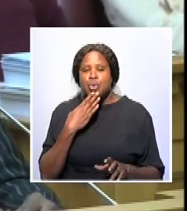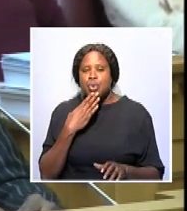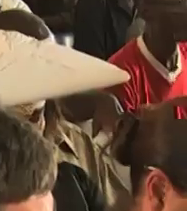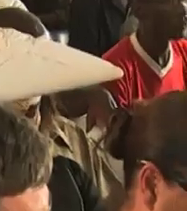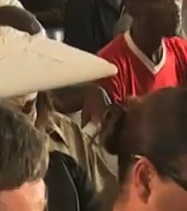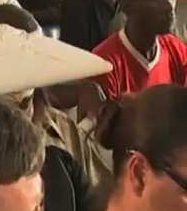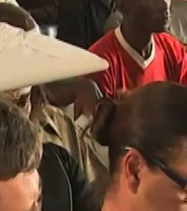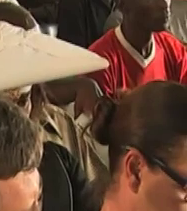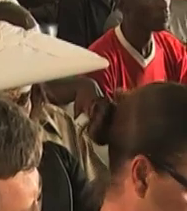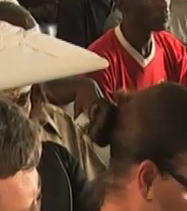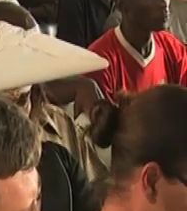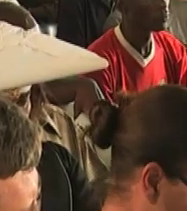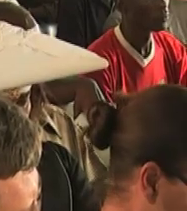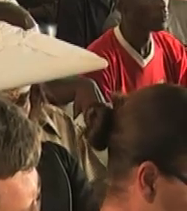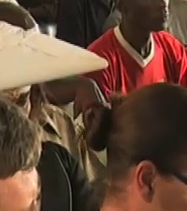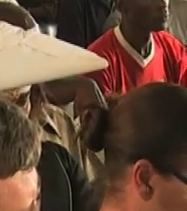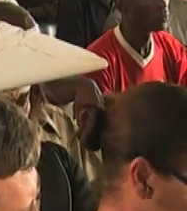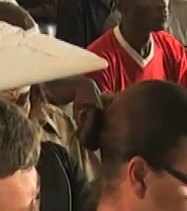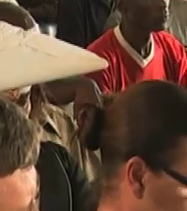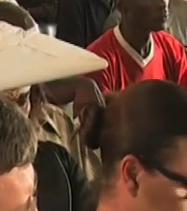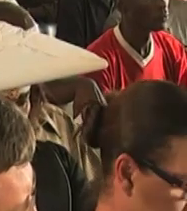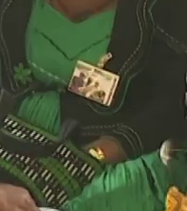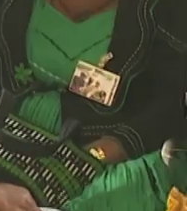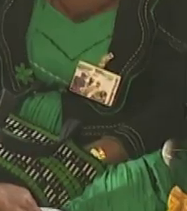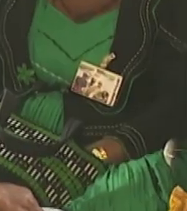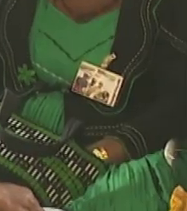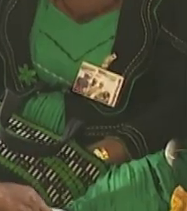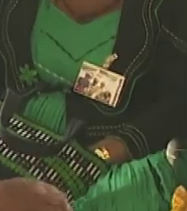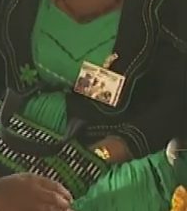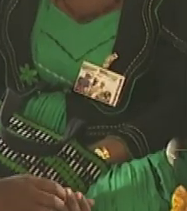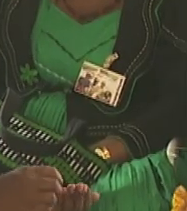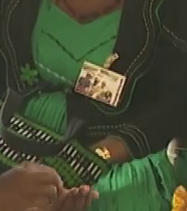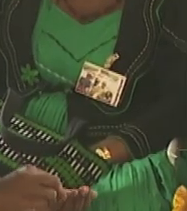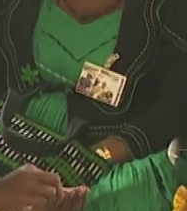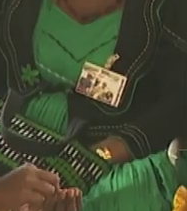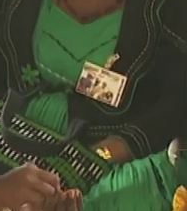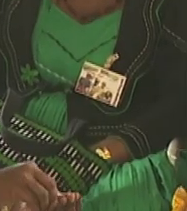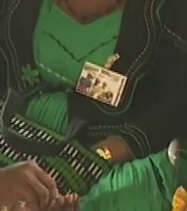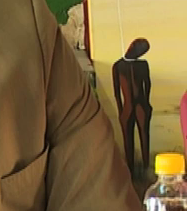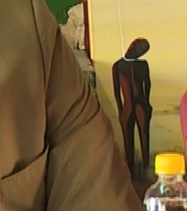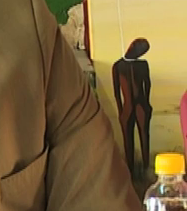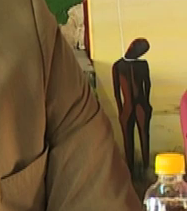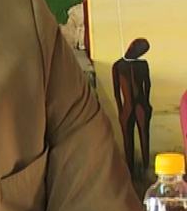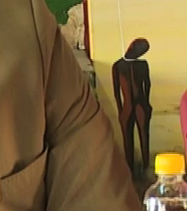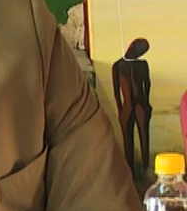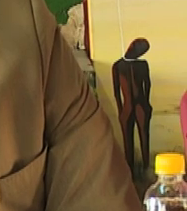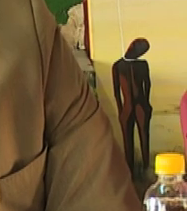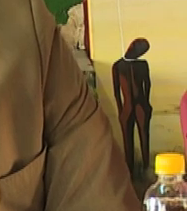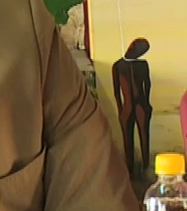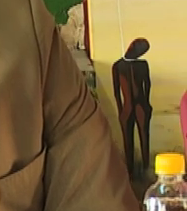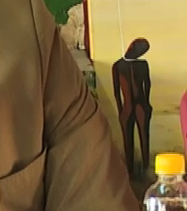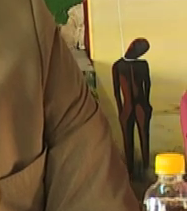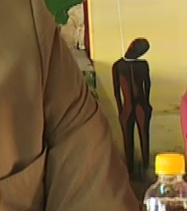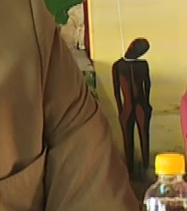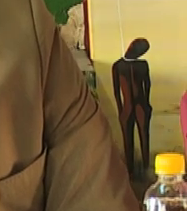victims. He further spoke out against divisions within Namibians when demanding for reparations from Germany, as this might